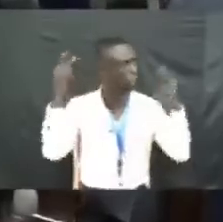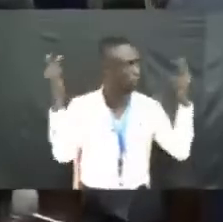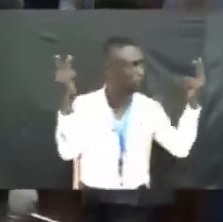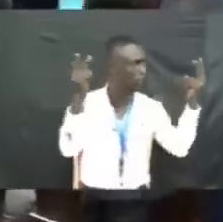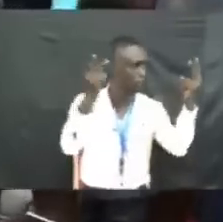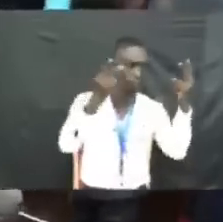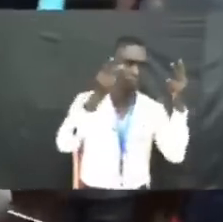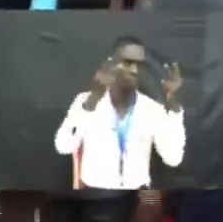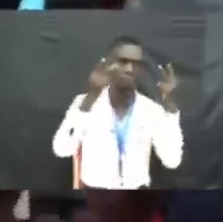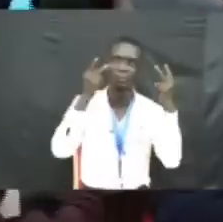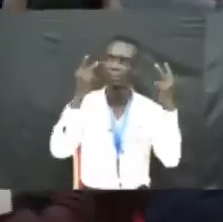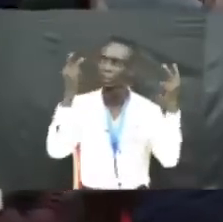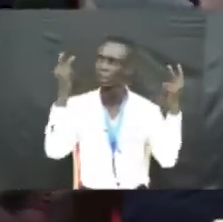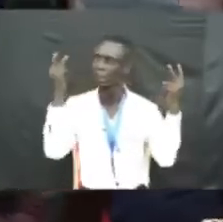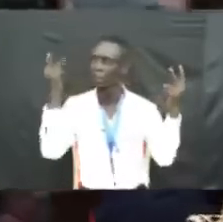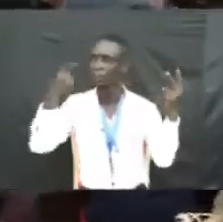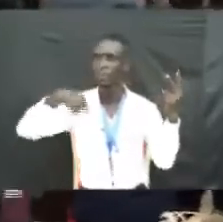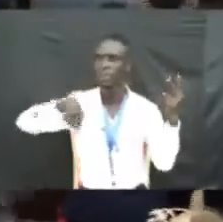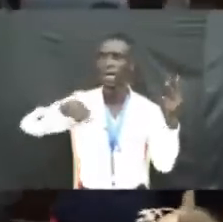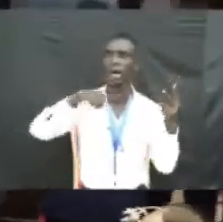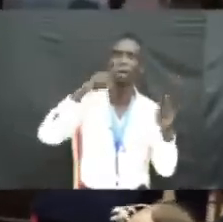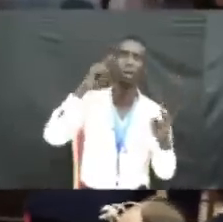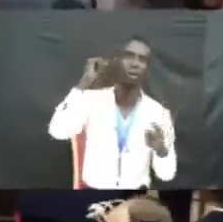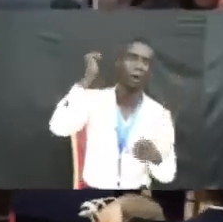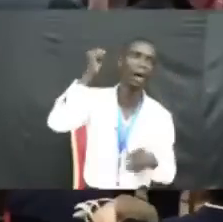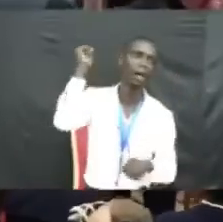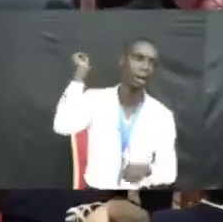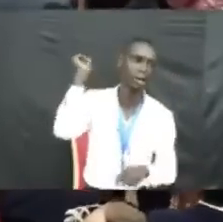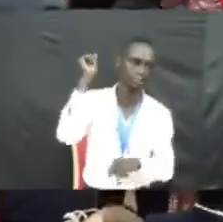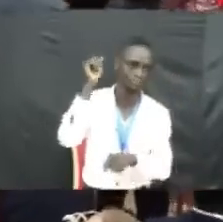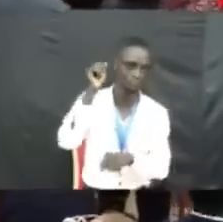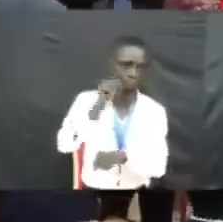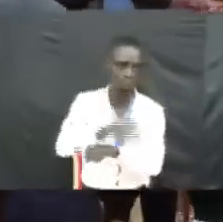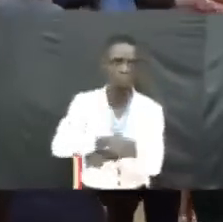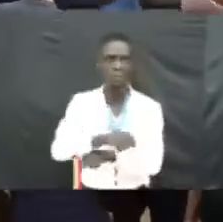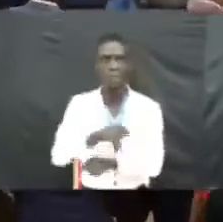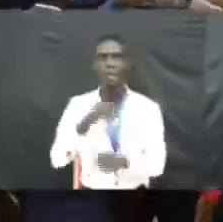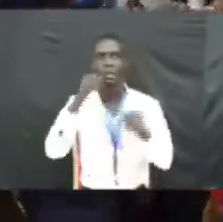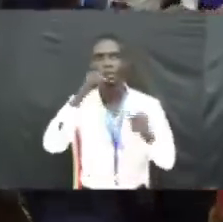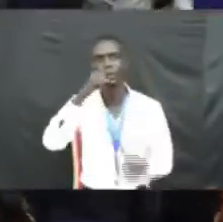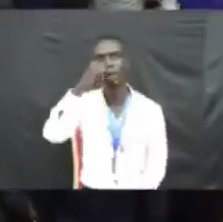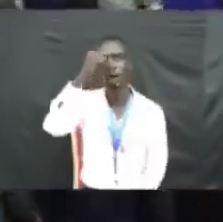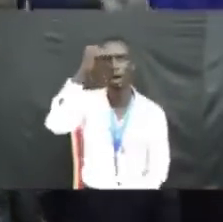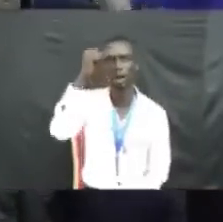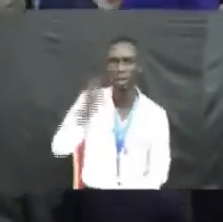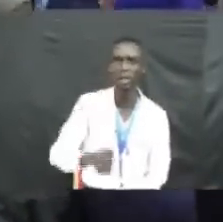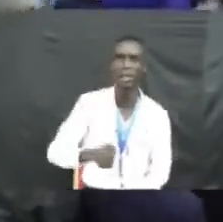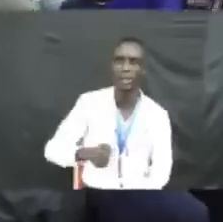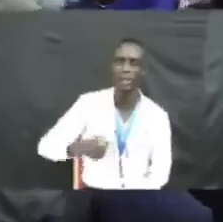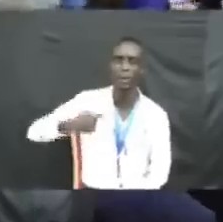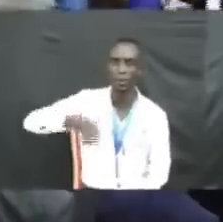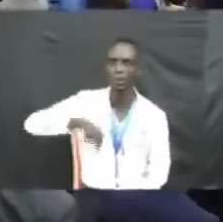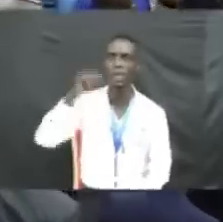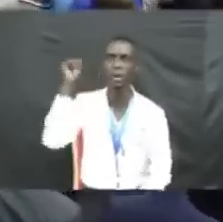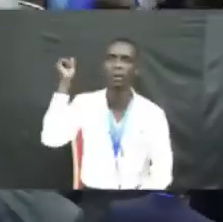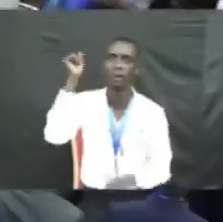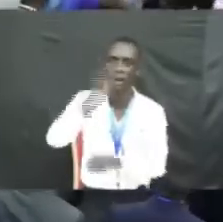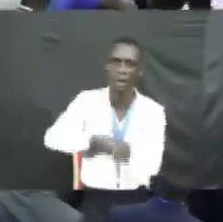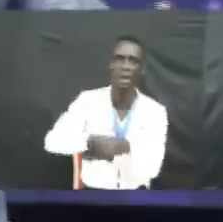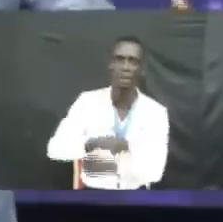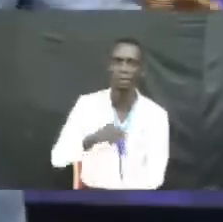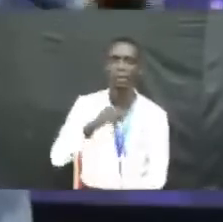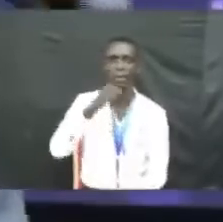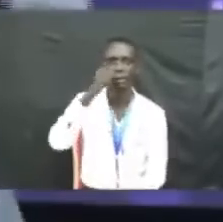victory. We shall overcome. We shall overcome. Surely surely we shall